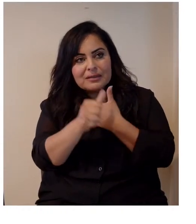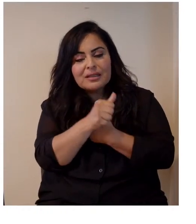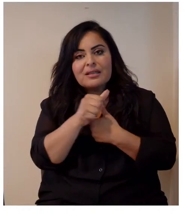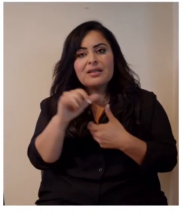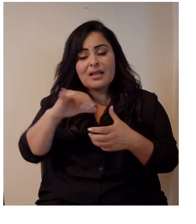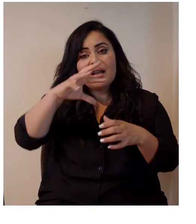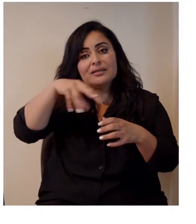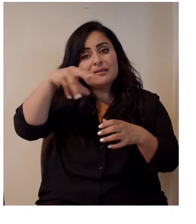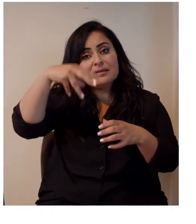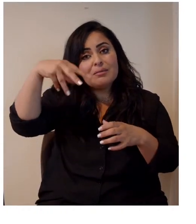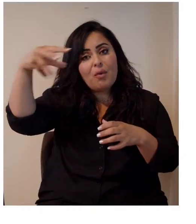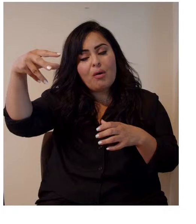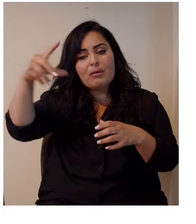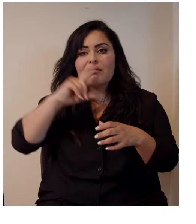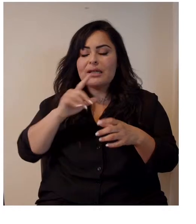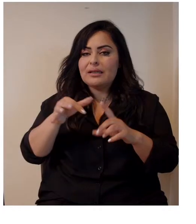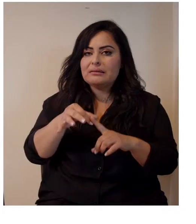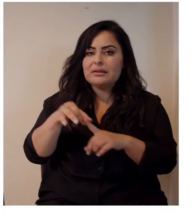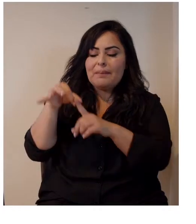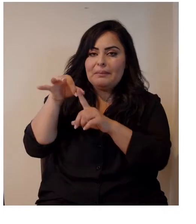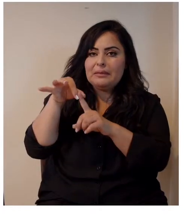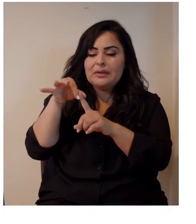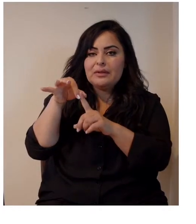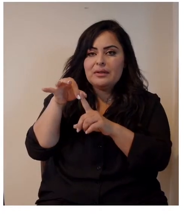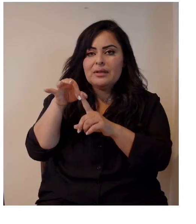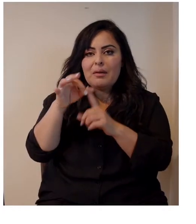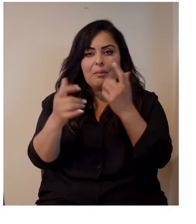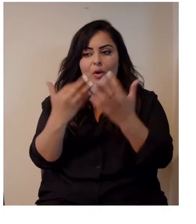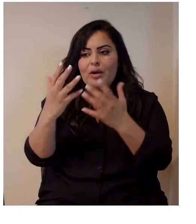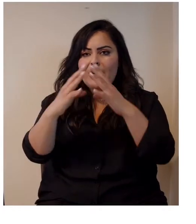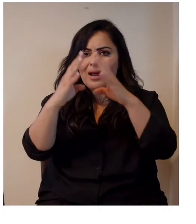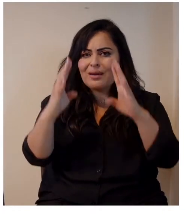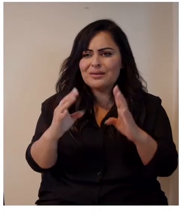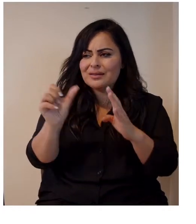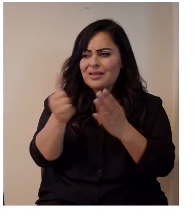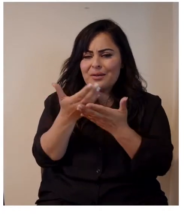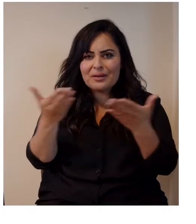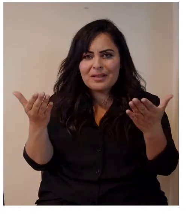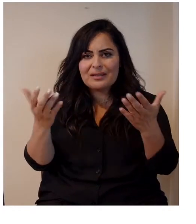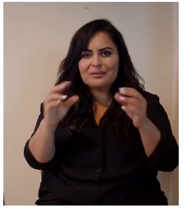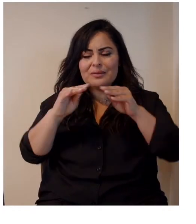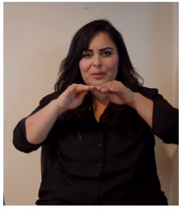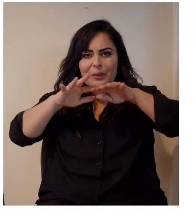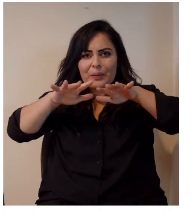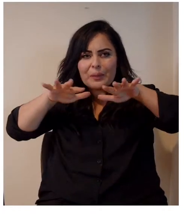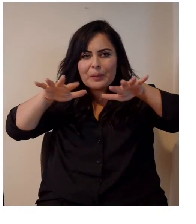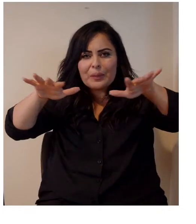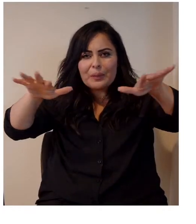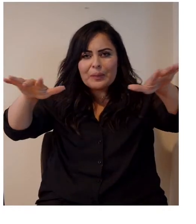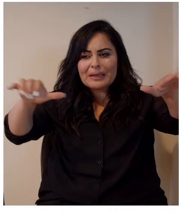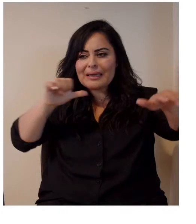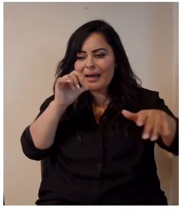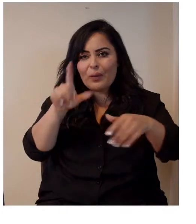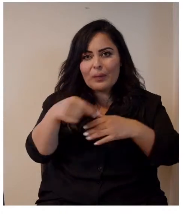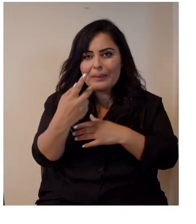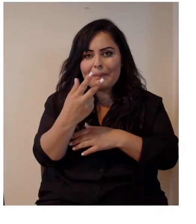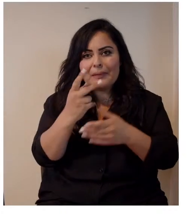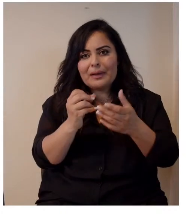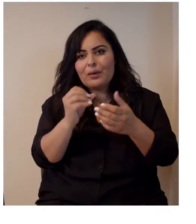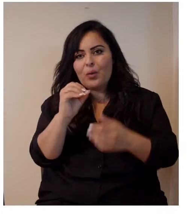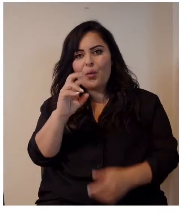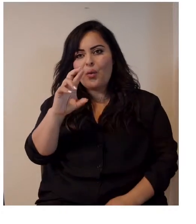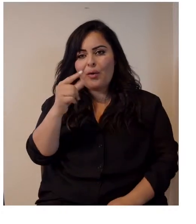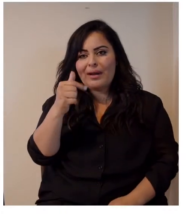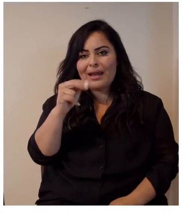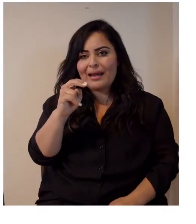wildfire event as an exceptional one, especially when it's burning houses and other materials that are not simply organic in that regard.